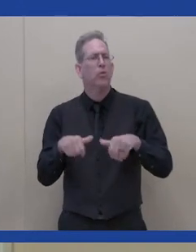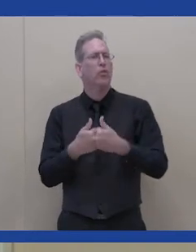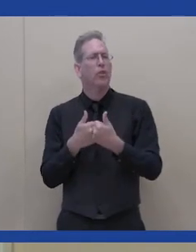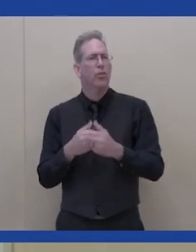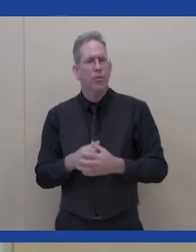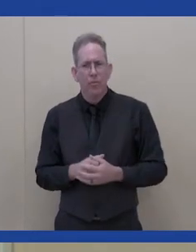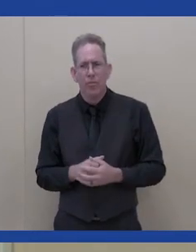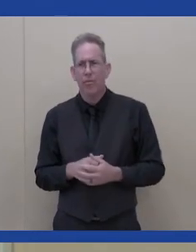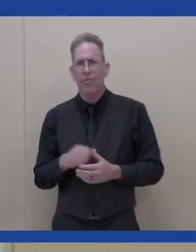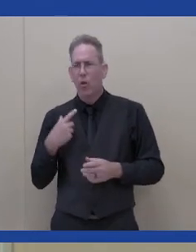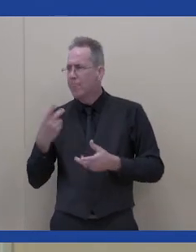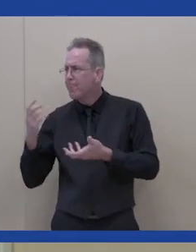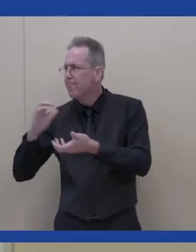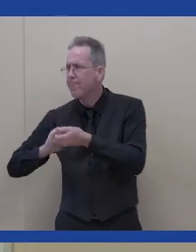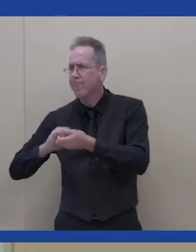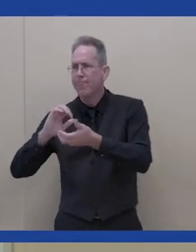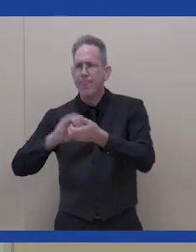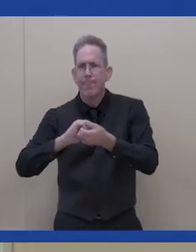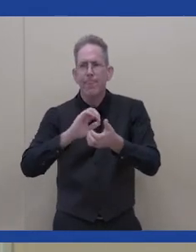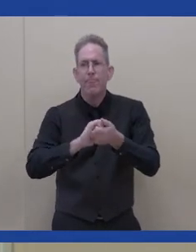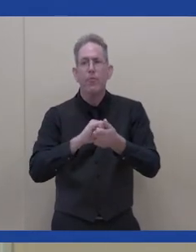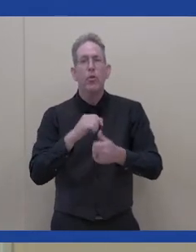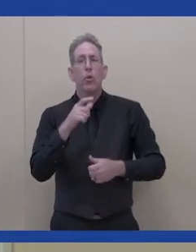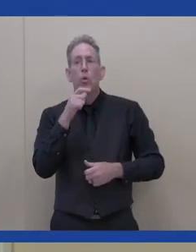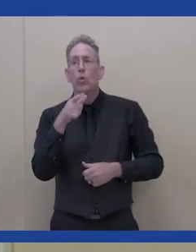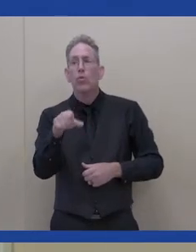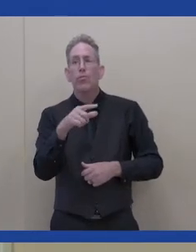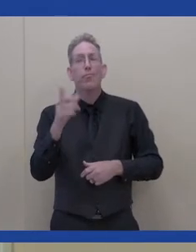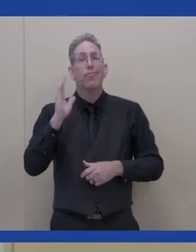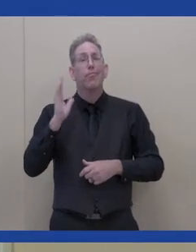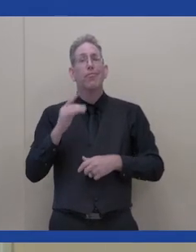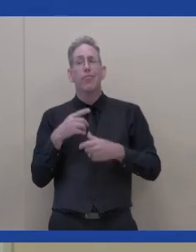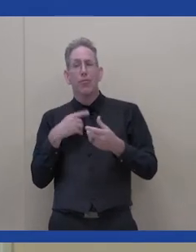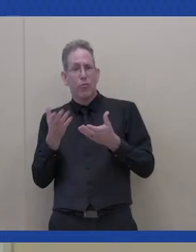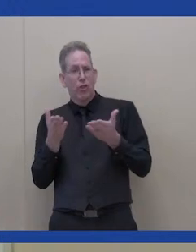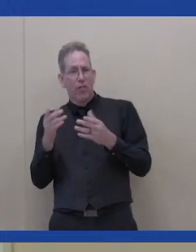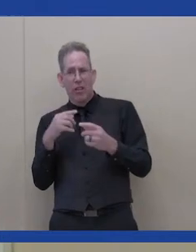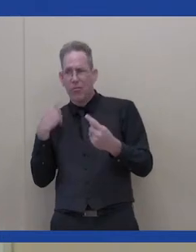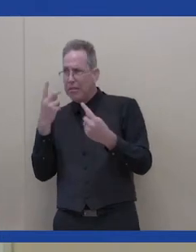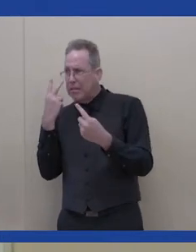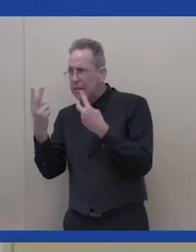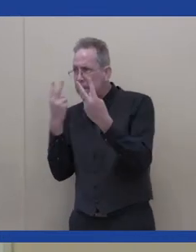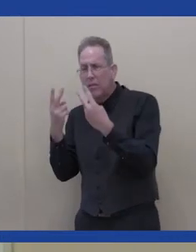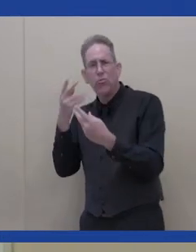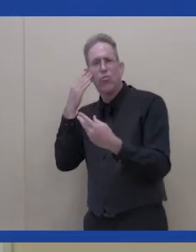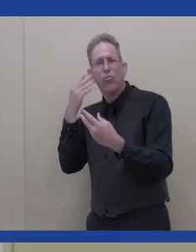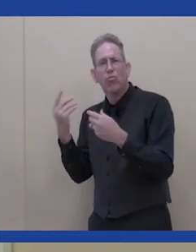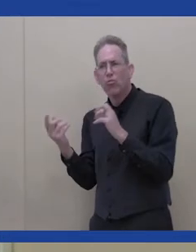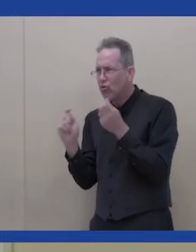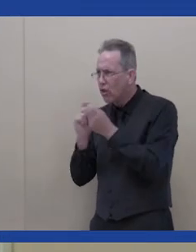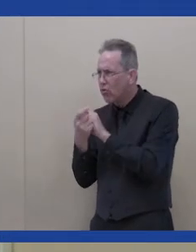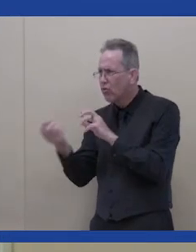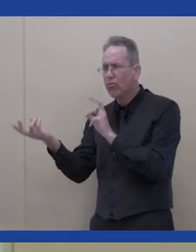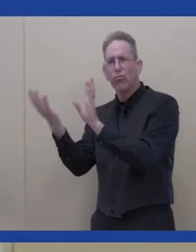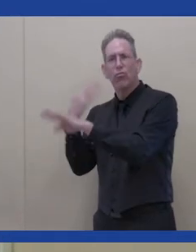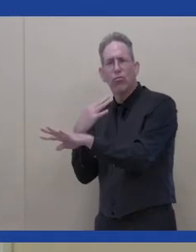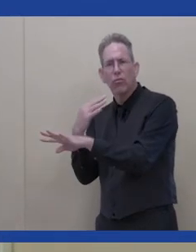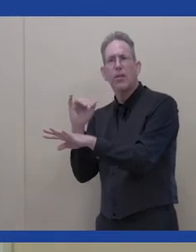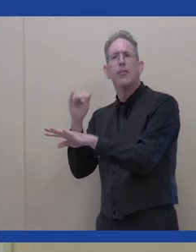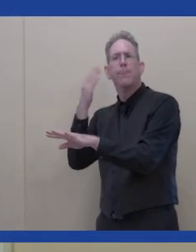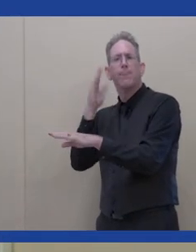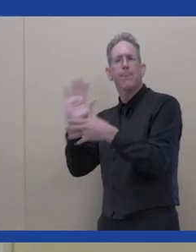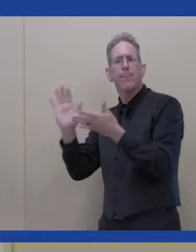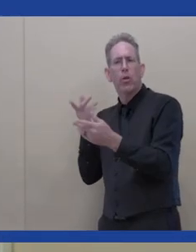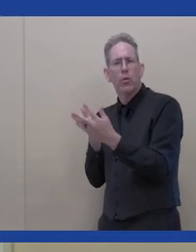former city councilors, I thank you for your years of service to the community over the past several years. I hope for and look forward to your